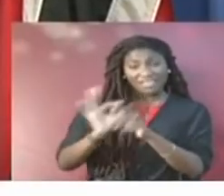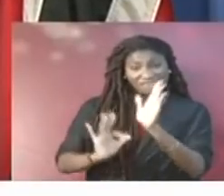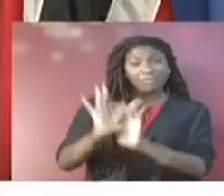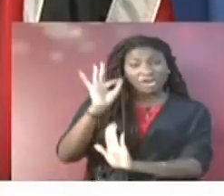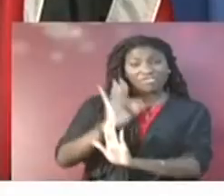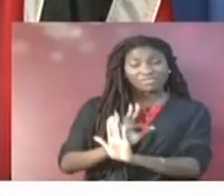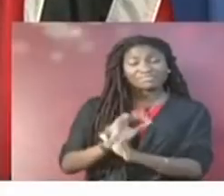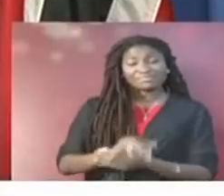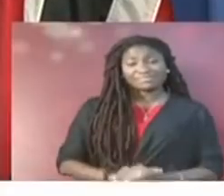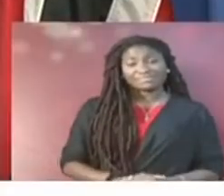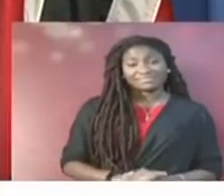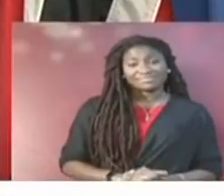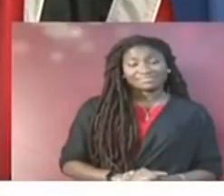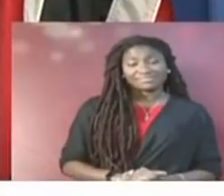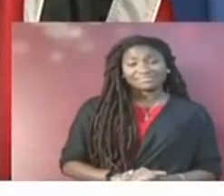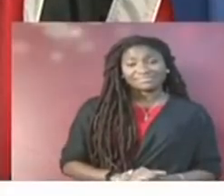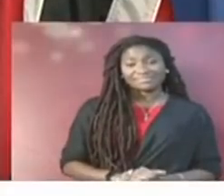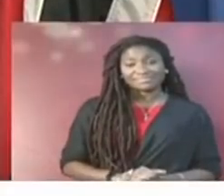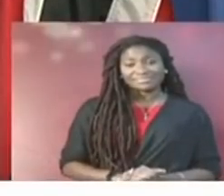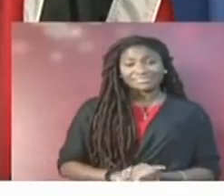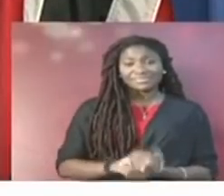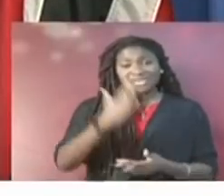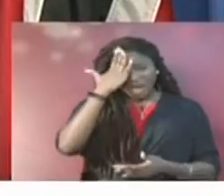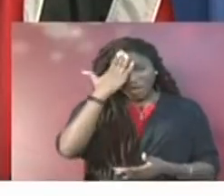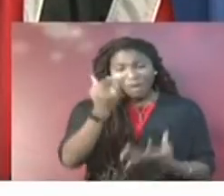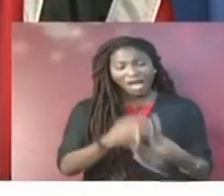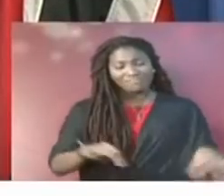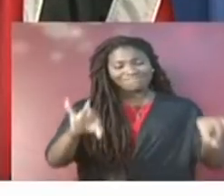That was the benefit of cancelling Carnival.